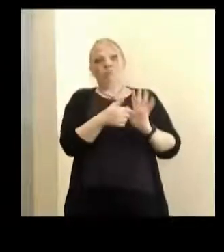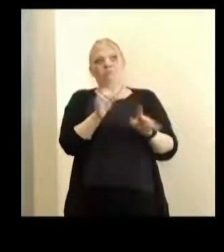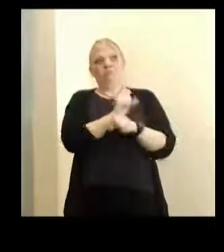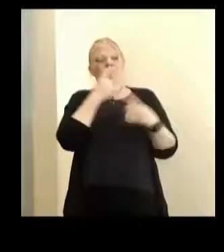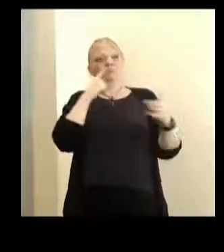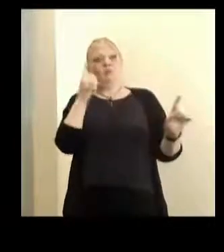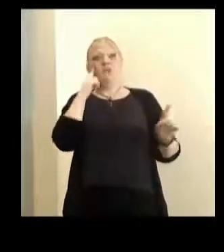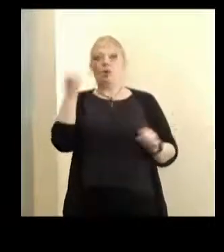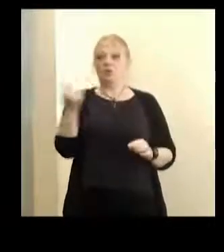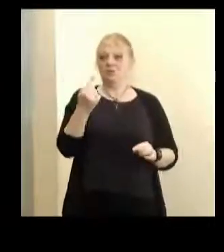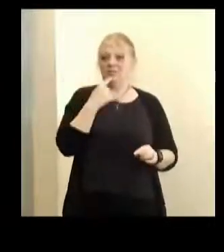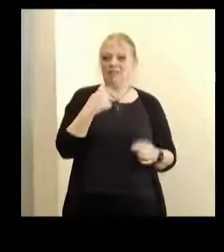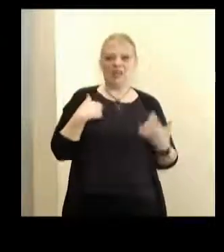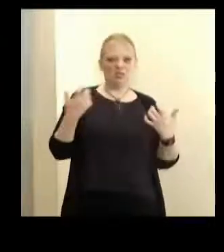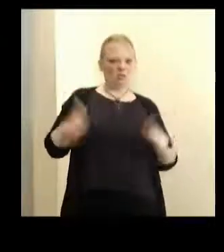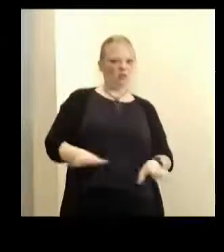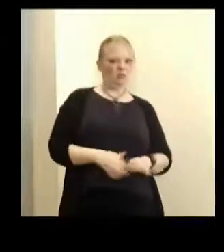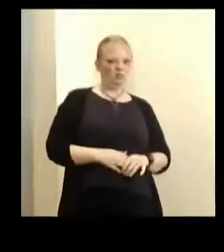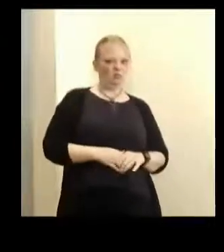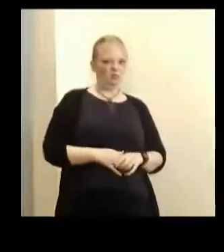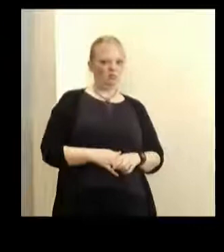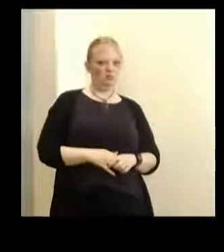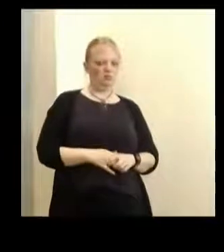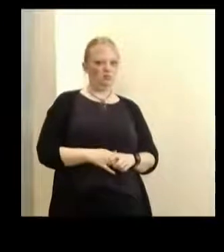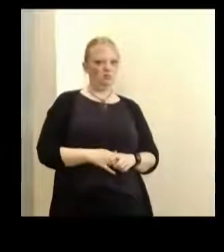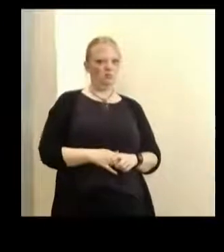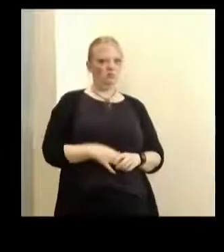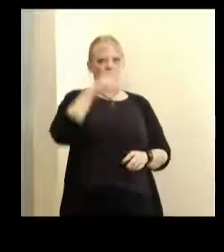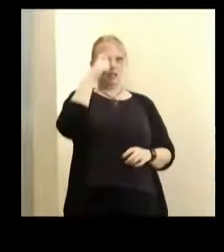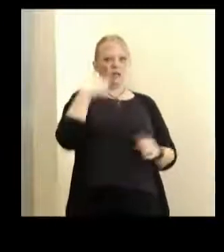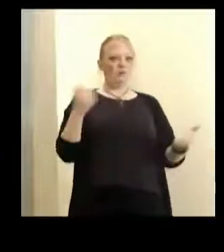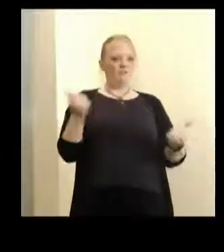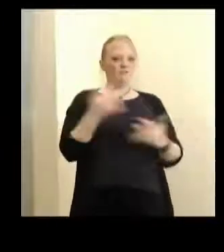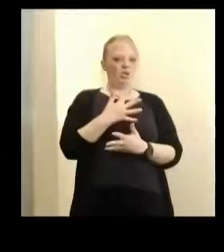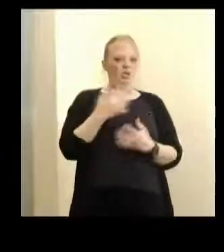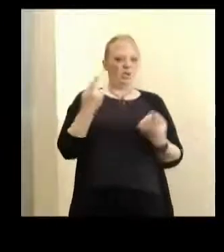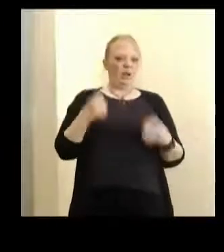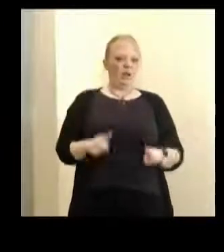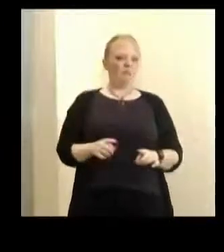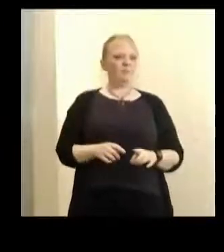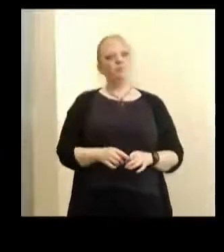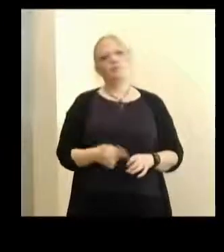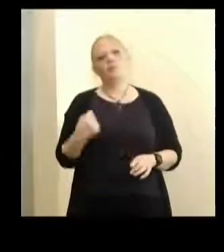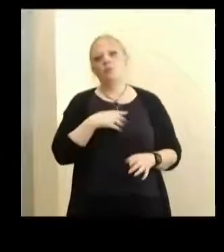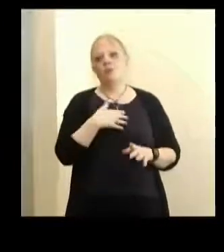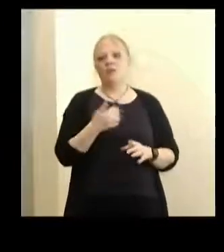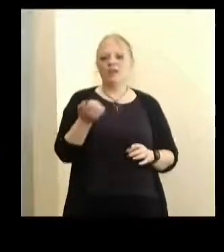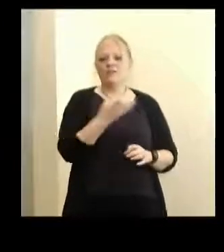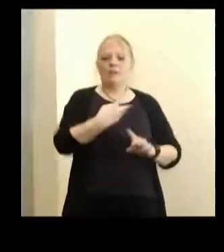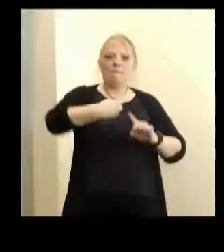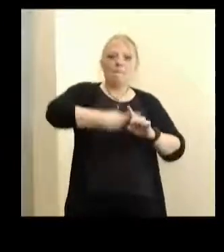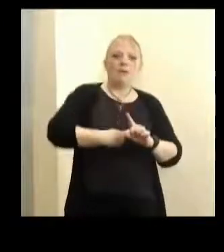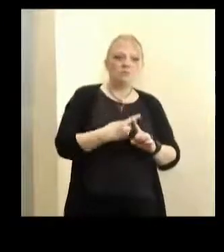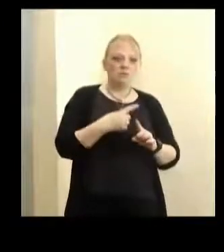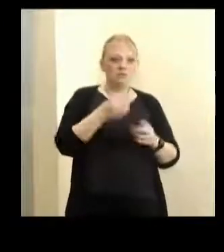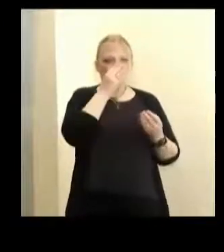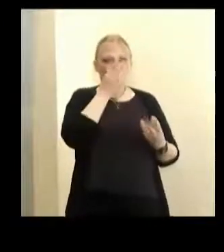somebody to say, I don't want to do it because I'm afraid of what may happen, well, we've got months of data to show it works.